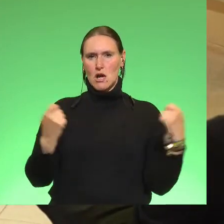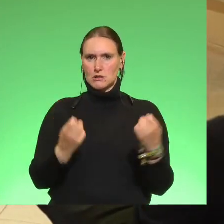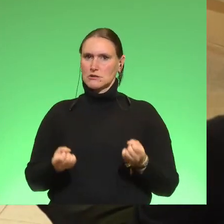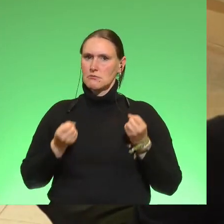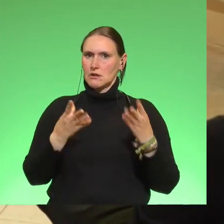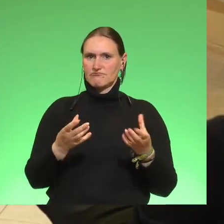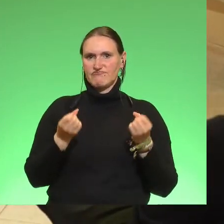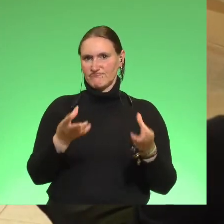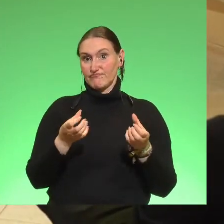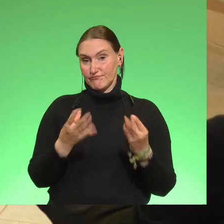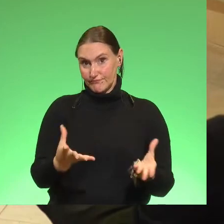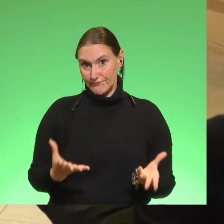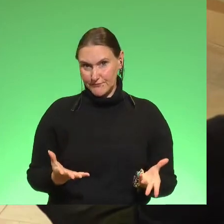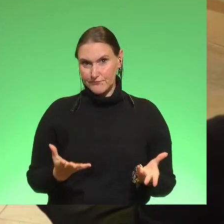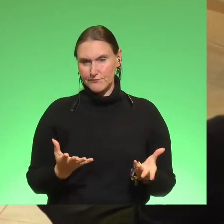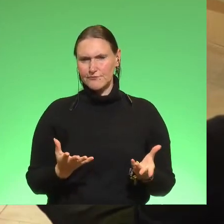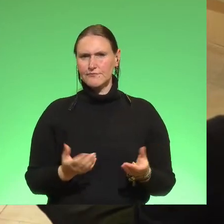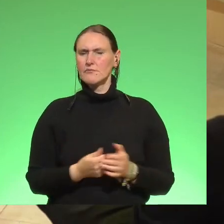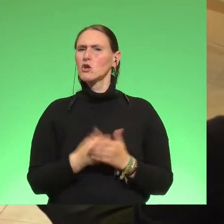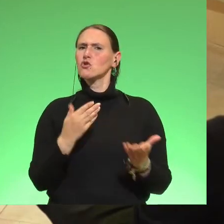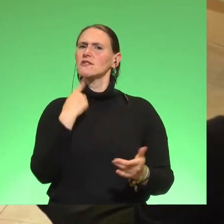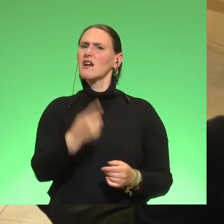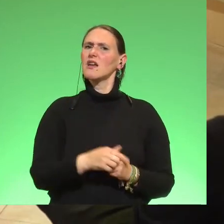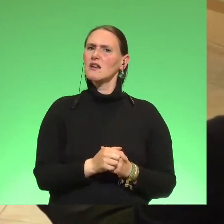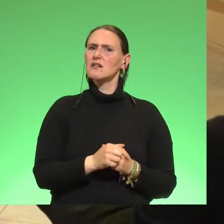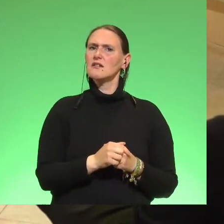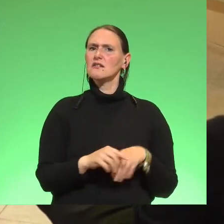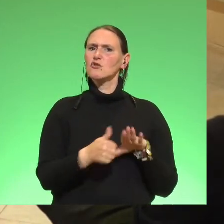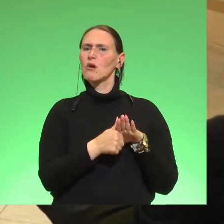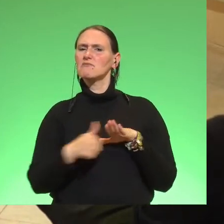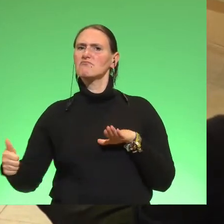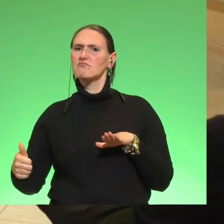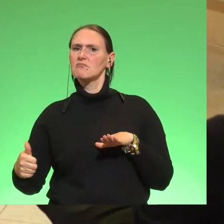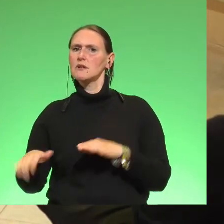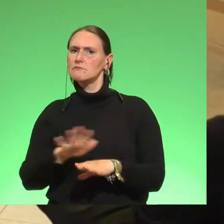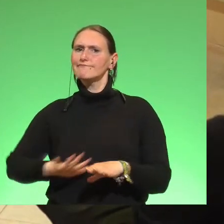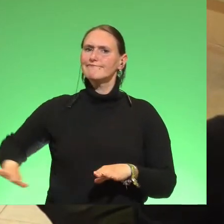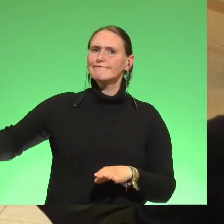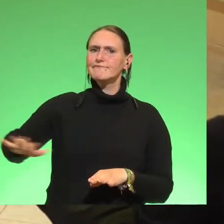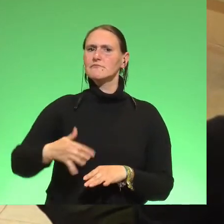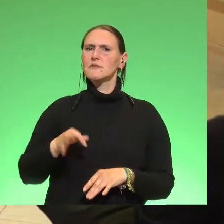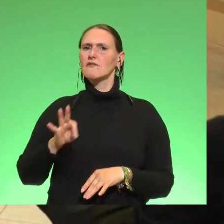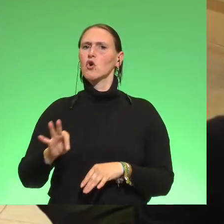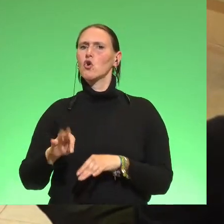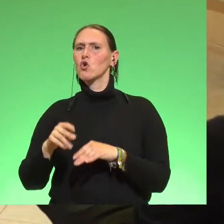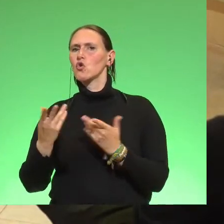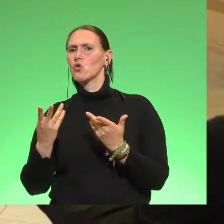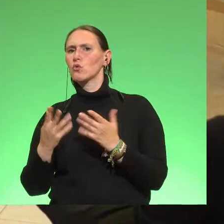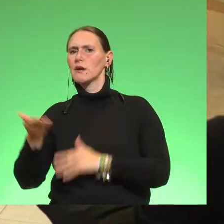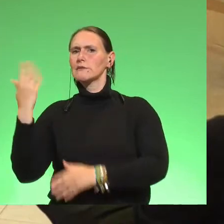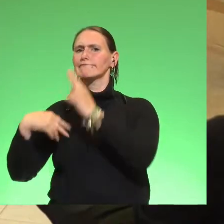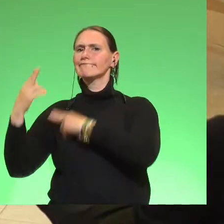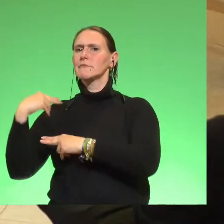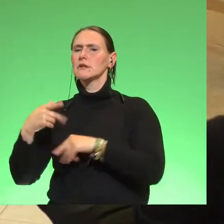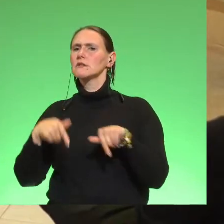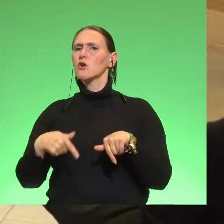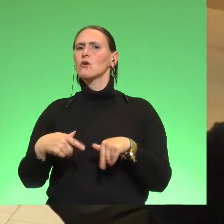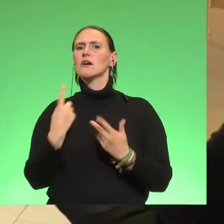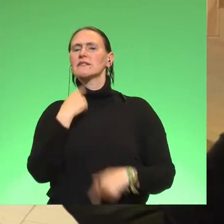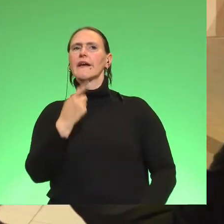Aren't, let's say, diasporas from a manifold of places and history, aren't they also forming many German